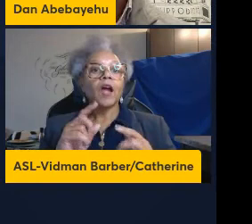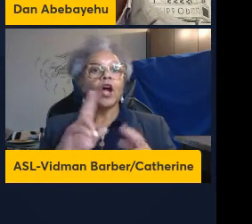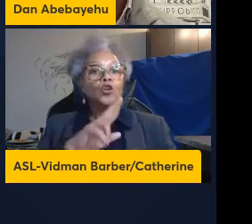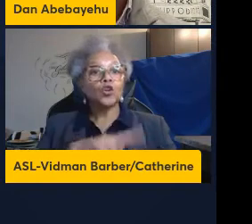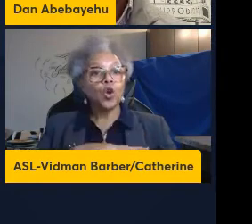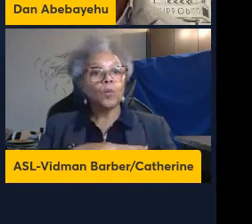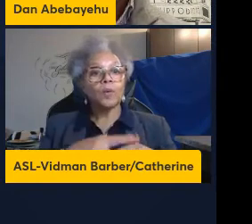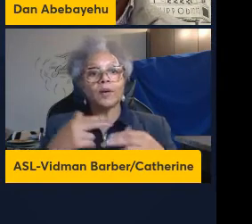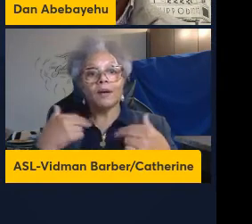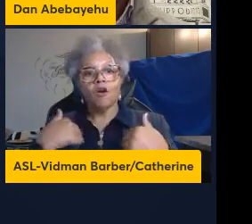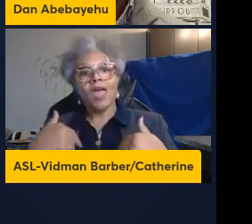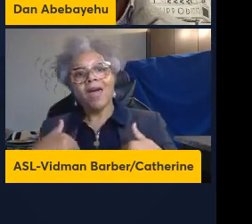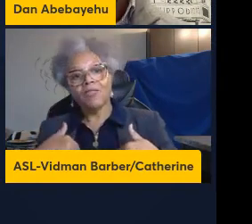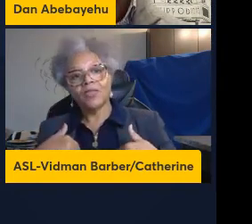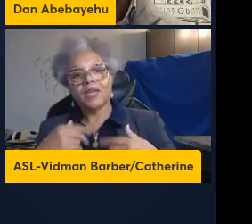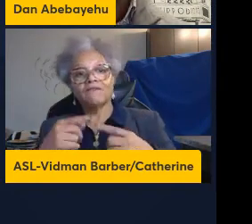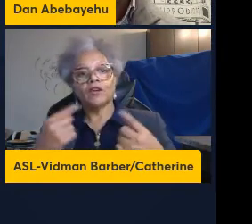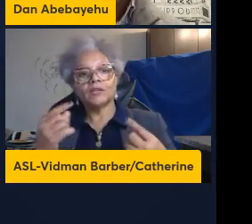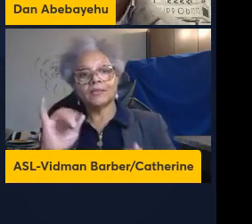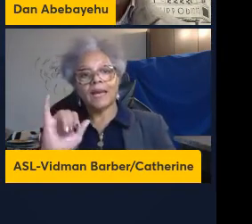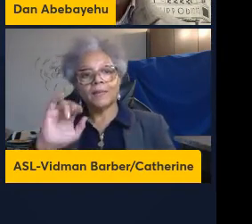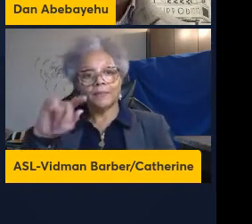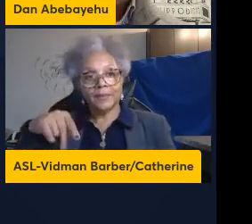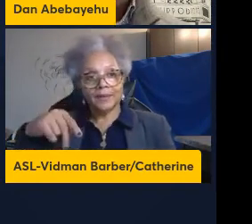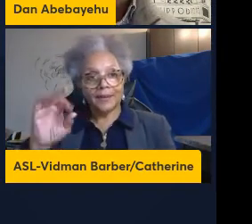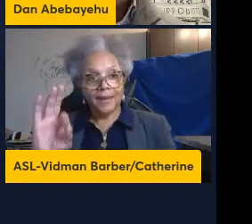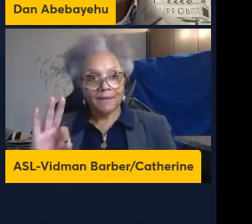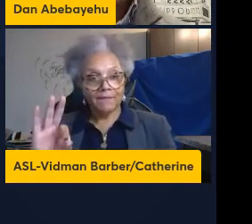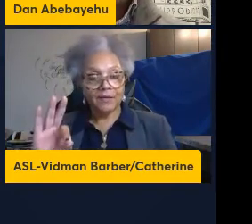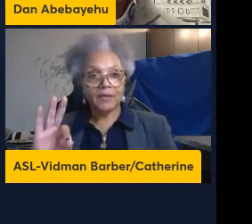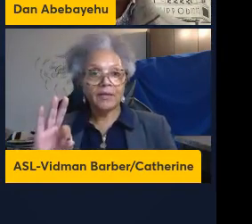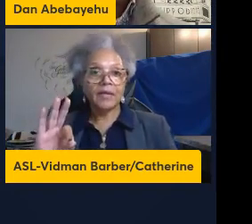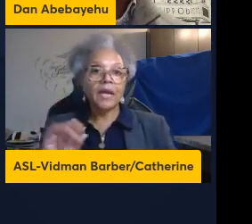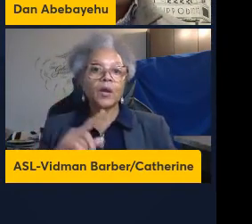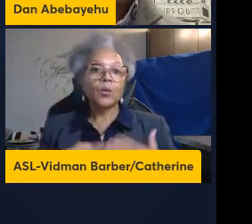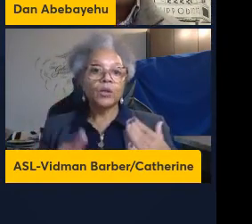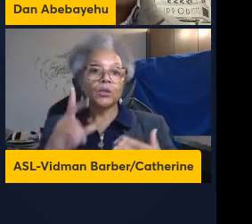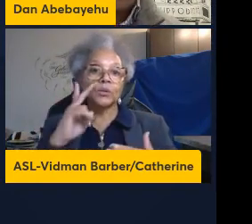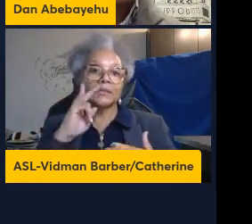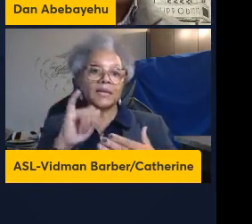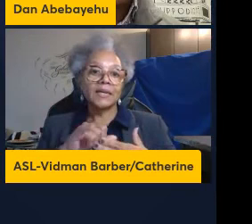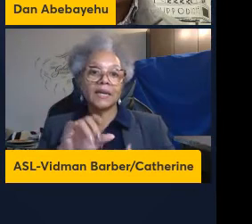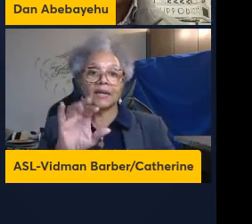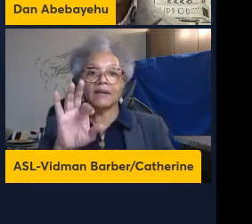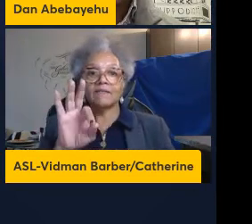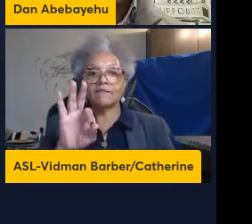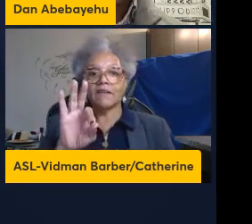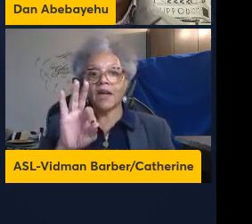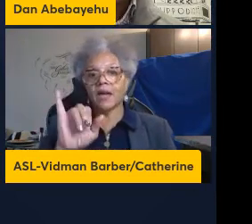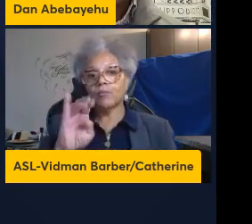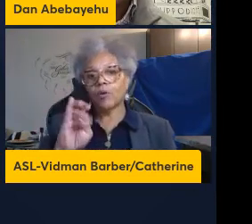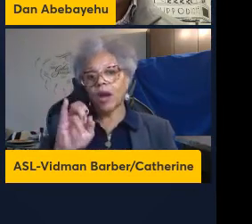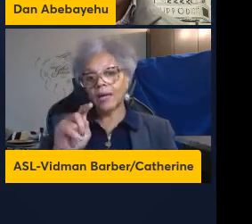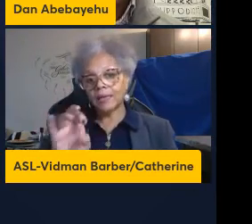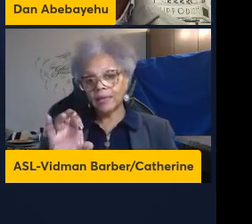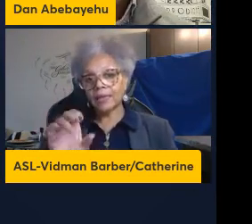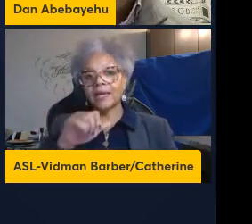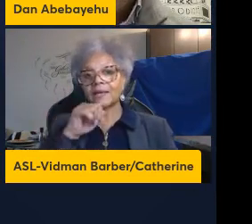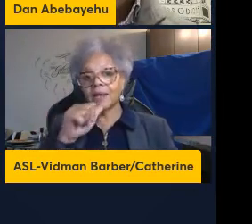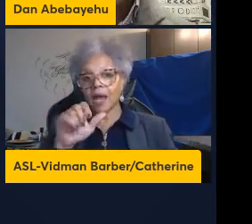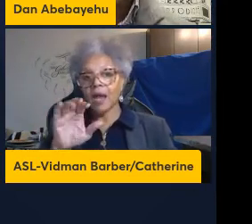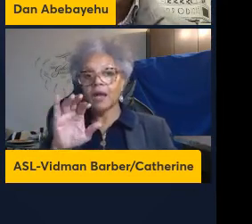versus IPF lung. And rather interestingly, what we're able to see is that in fibrotic versus non-fibrotic regions,